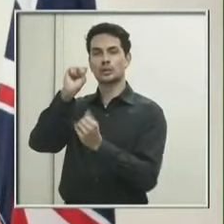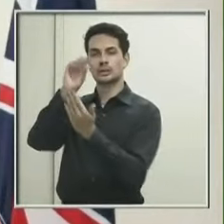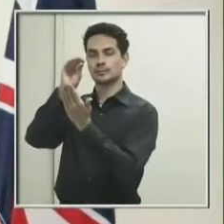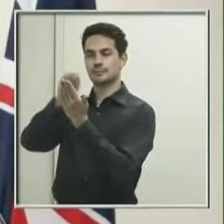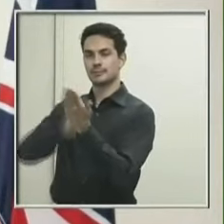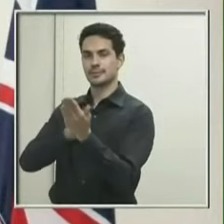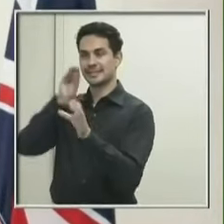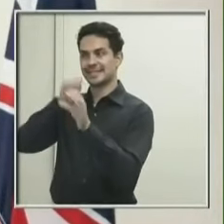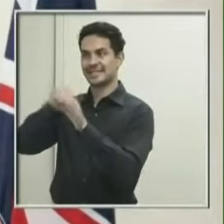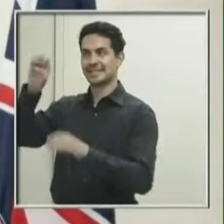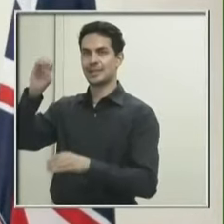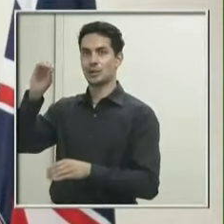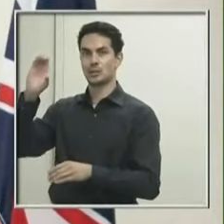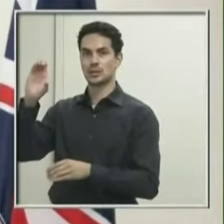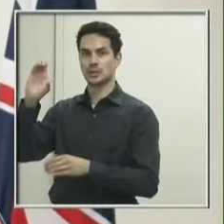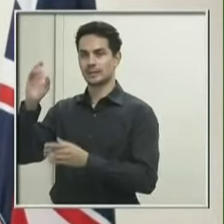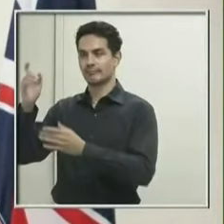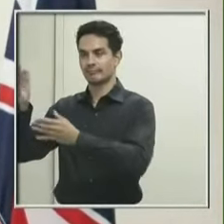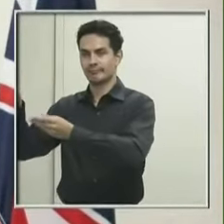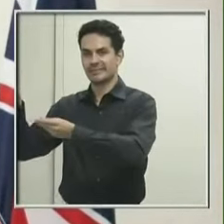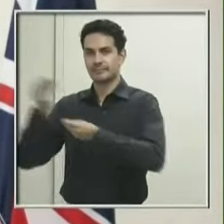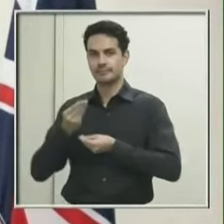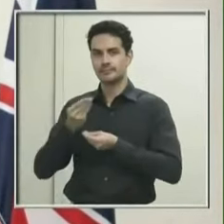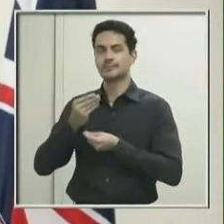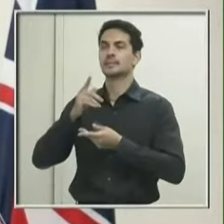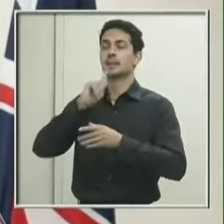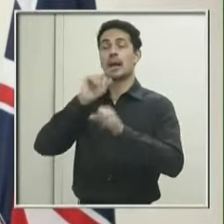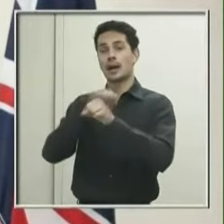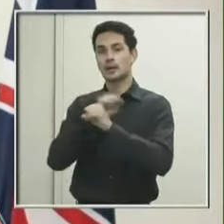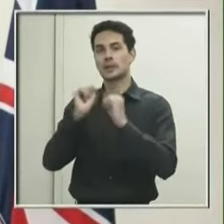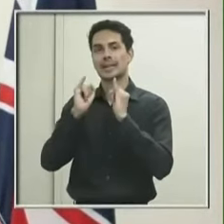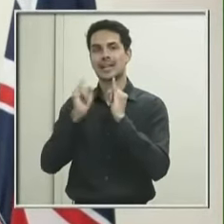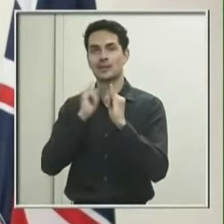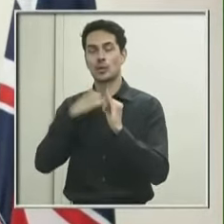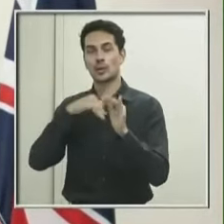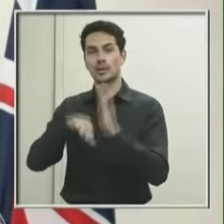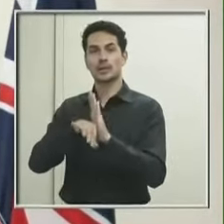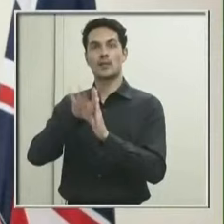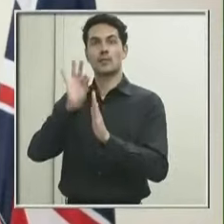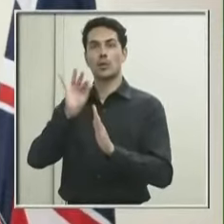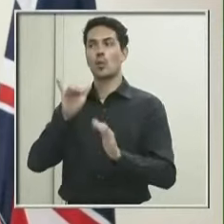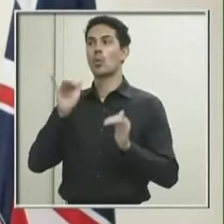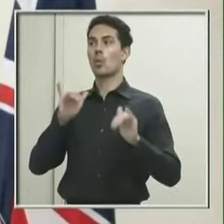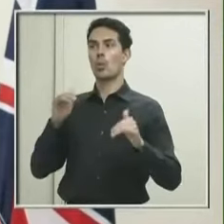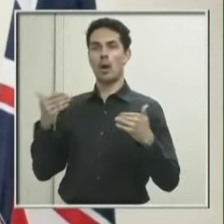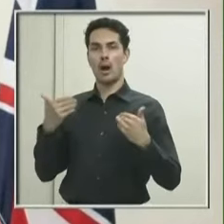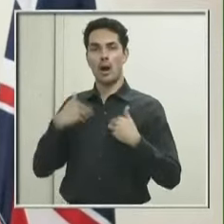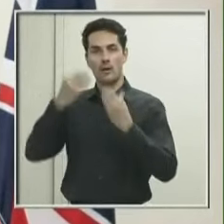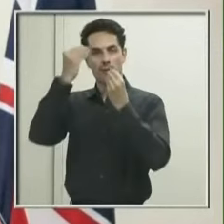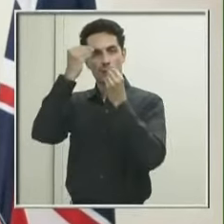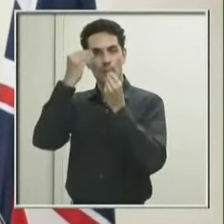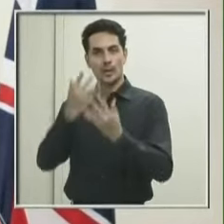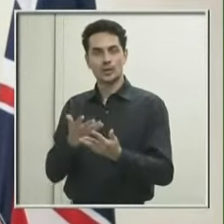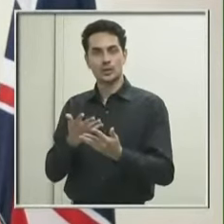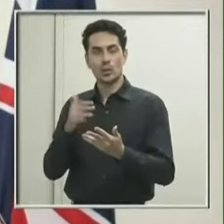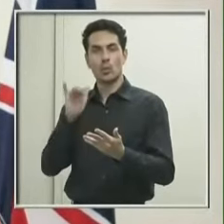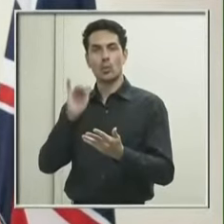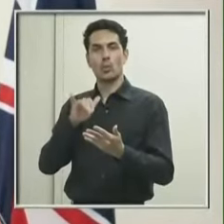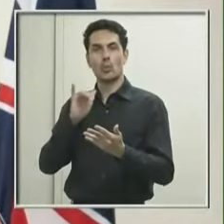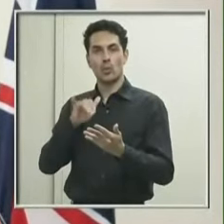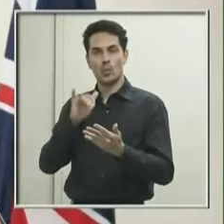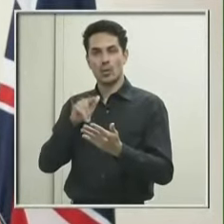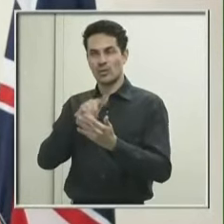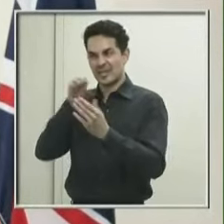the EOC. That was after interviews that we discovered that there was some information that was to be learned from some